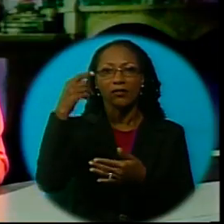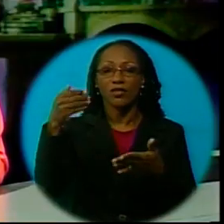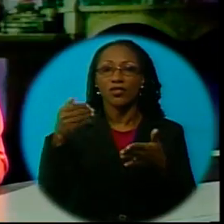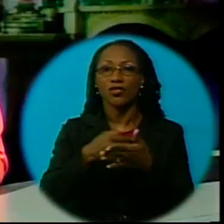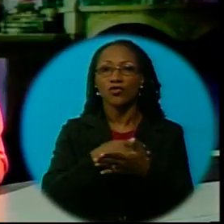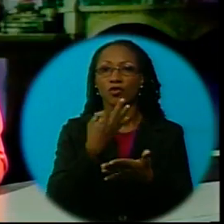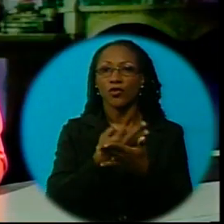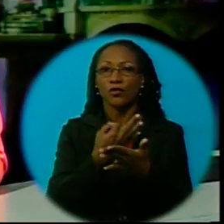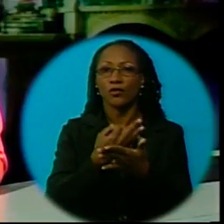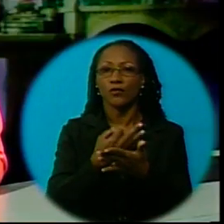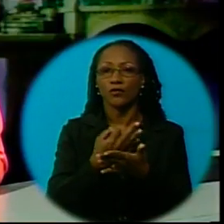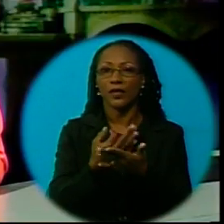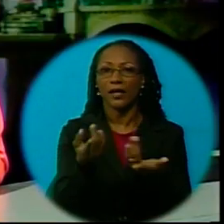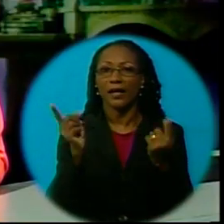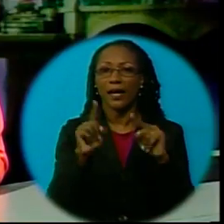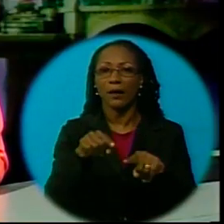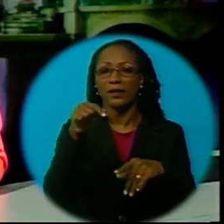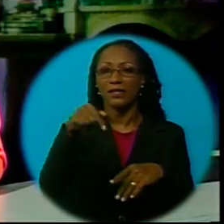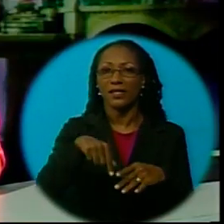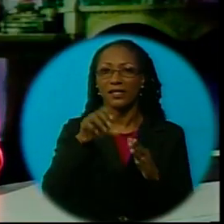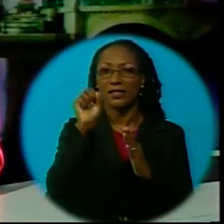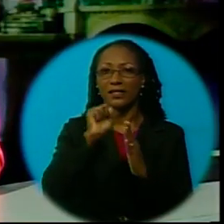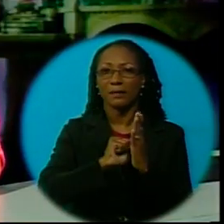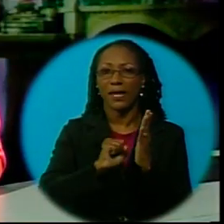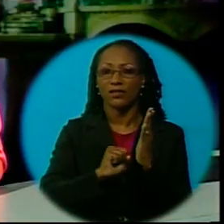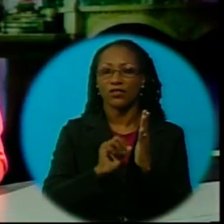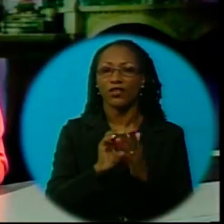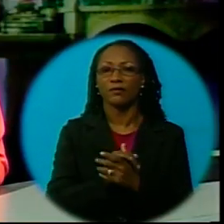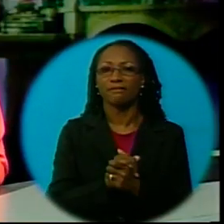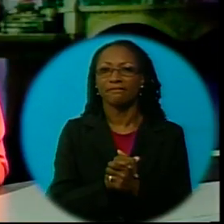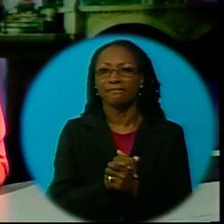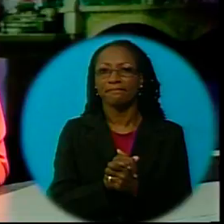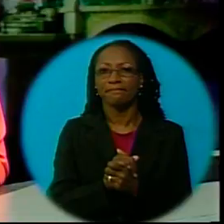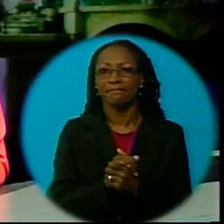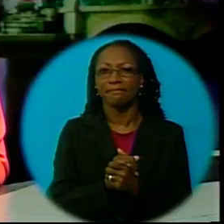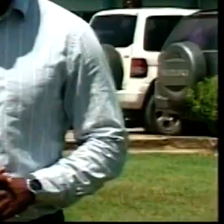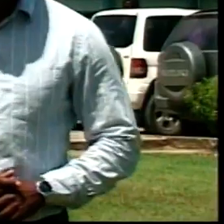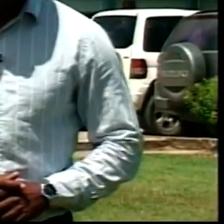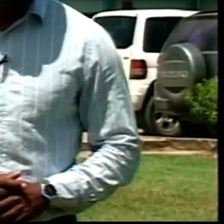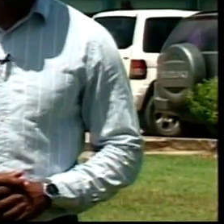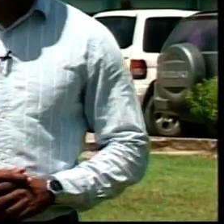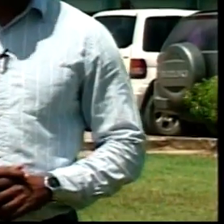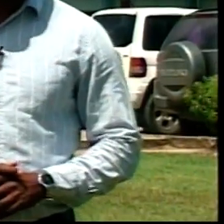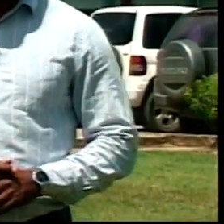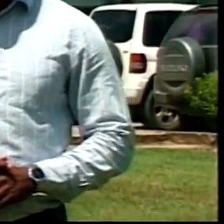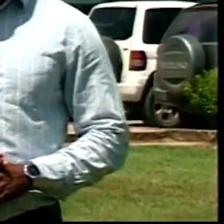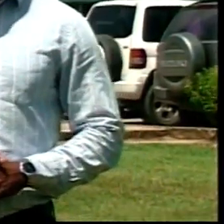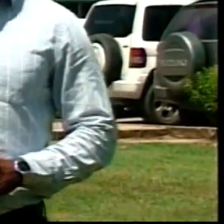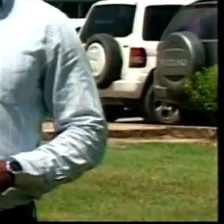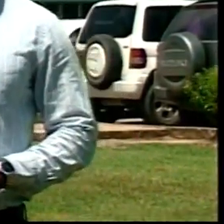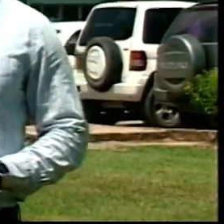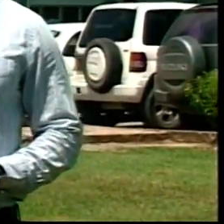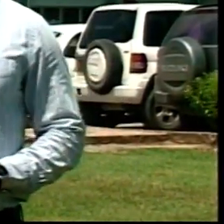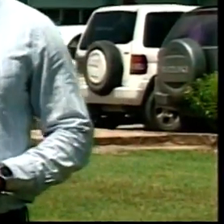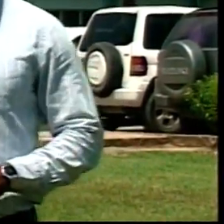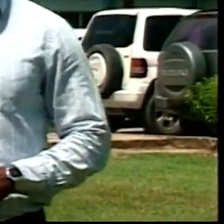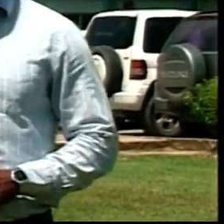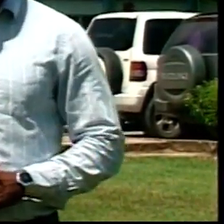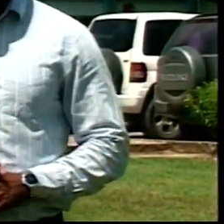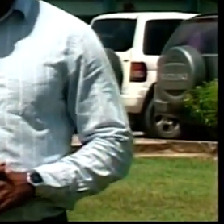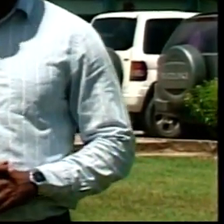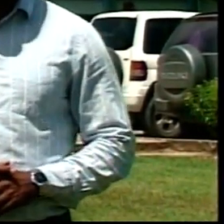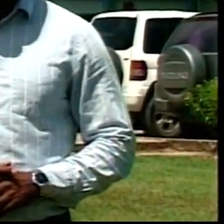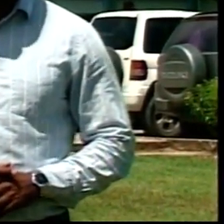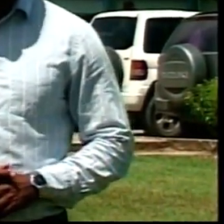takes effect this semester. Shane Seeley has the details. Statistics from the registrar at the UWI Cave Hill